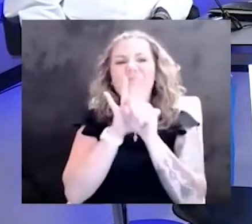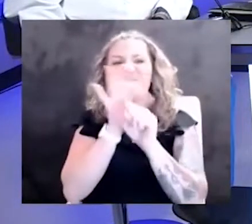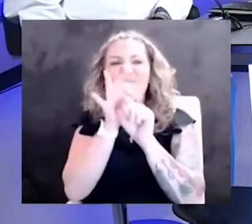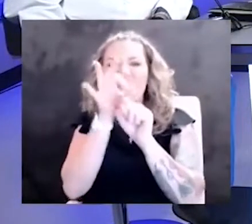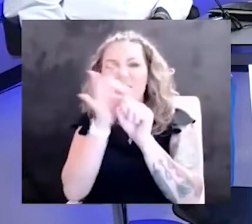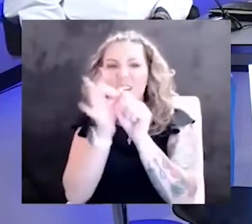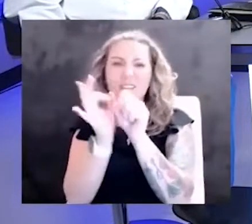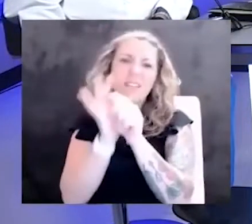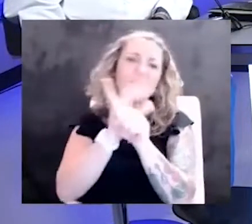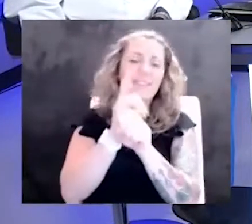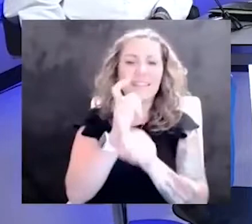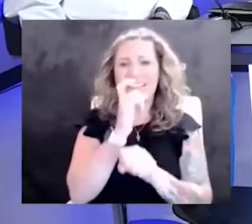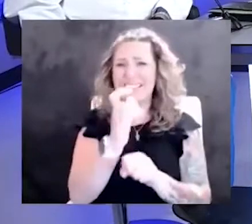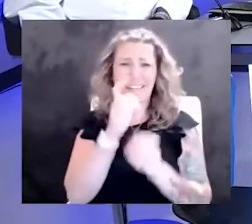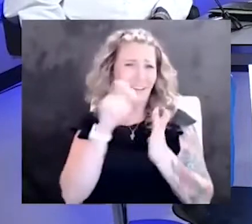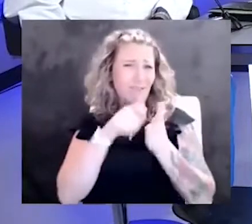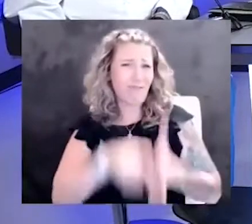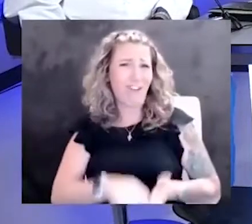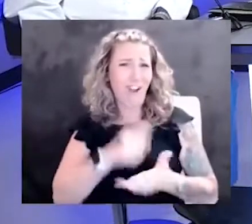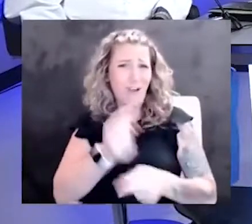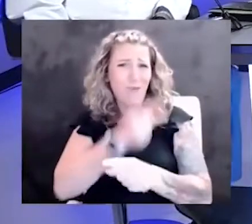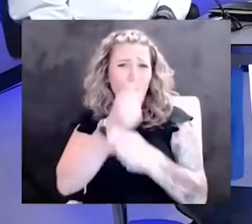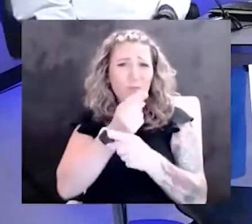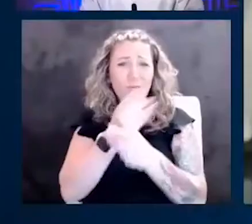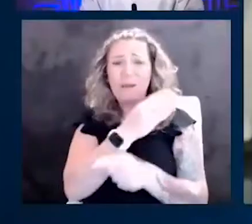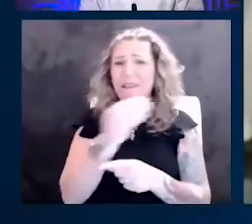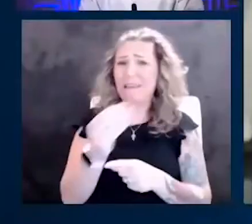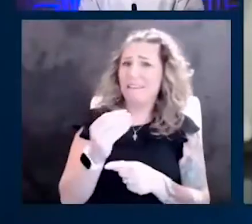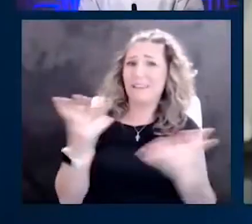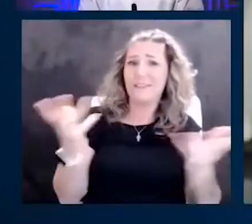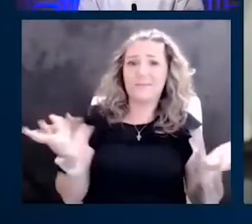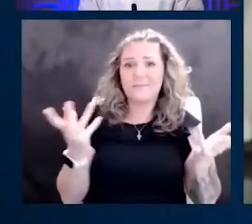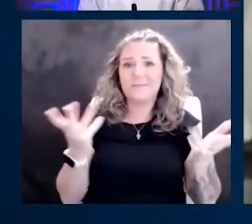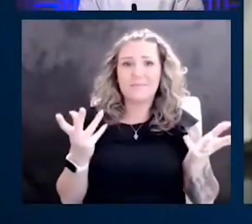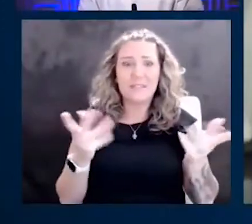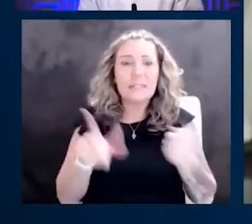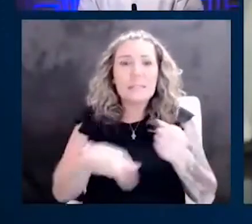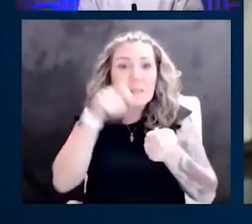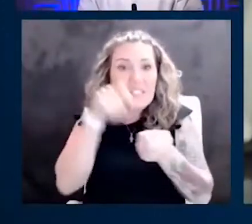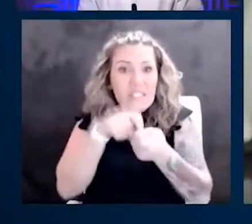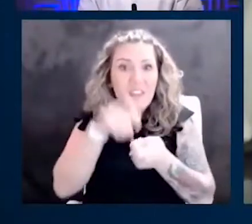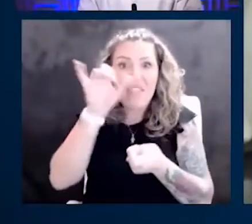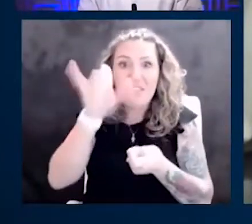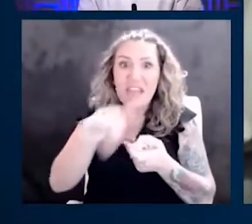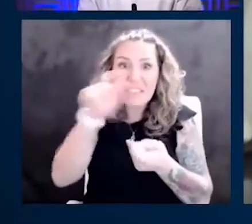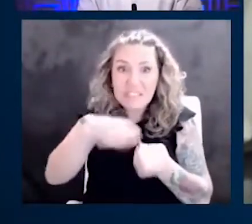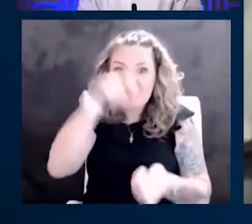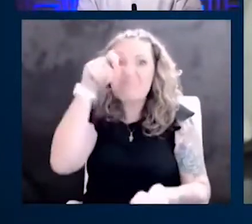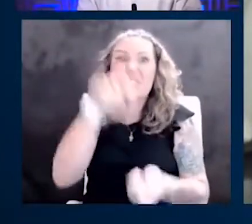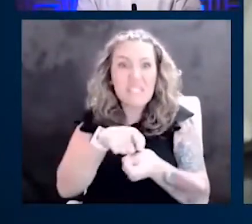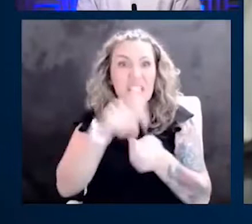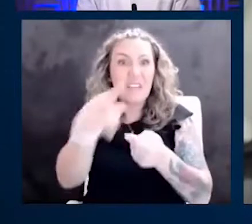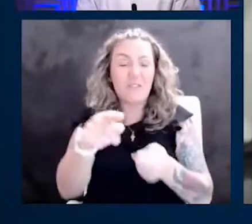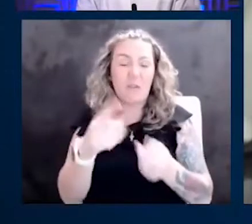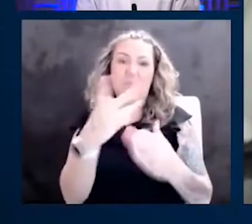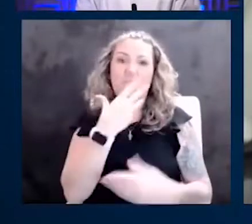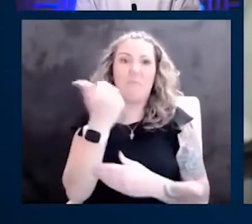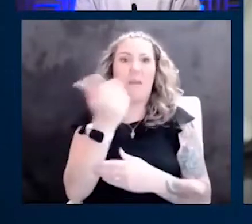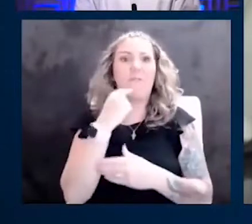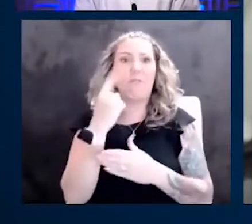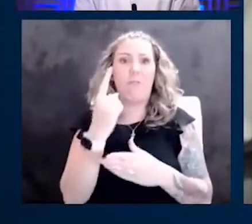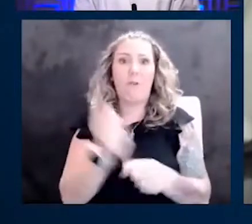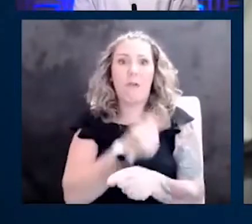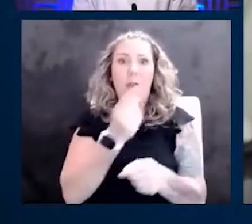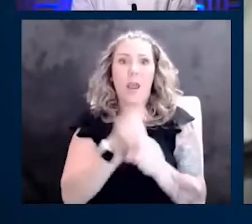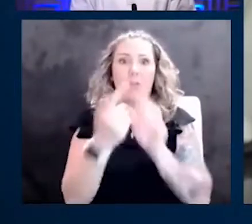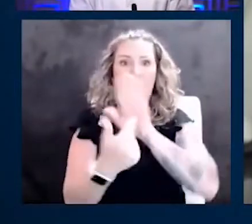aren't really drawn to scale and to the same degree of specificity as this is. This is just a much better, much more accurate representation than